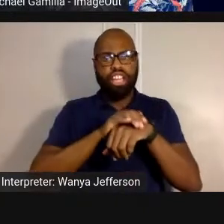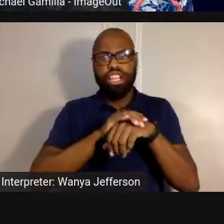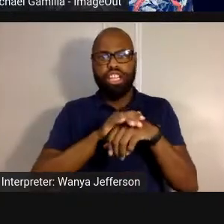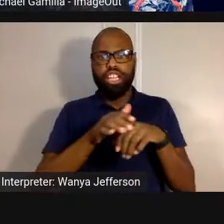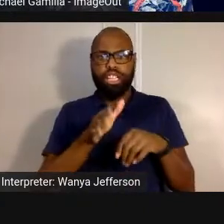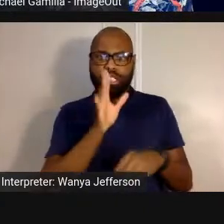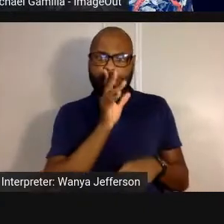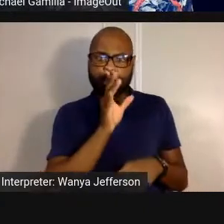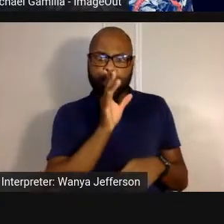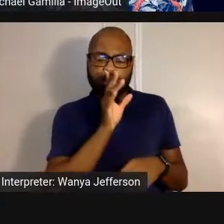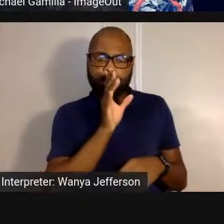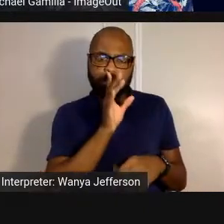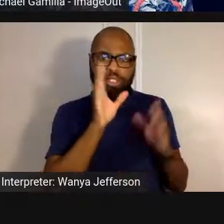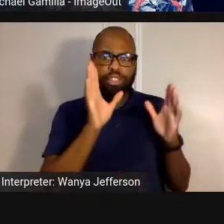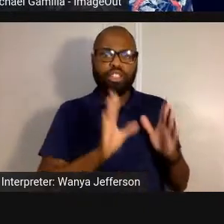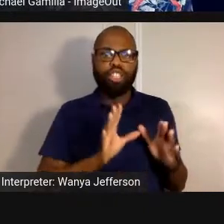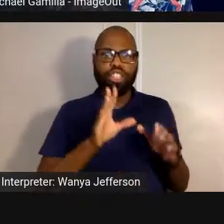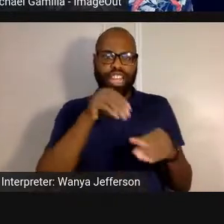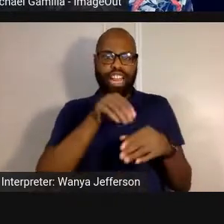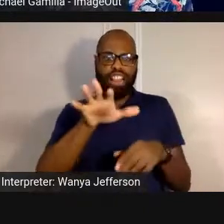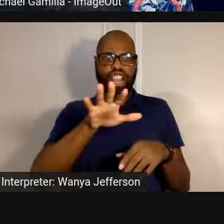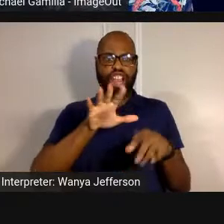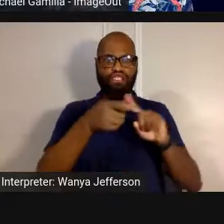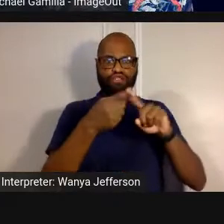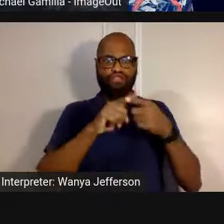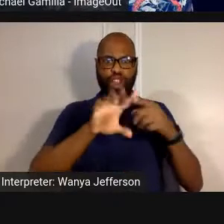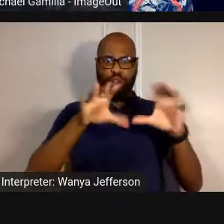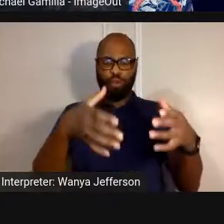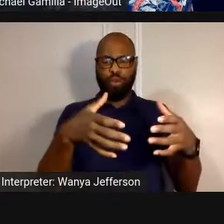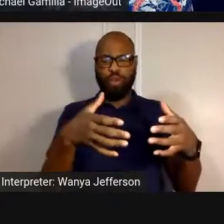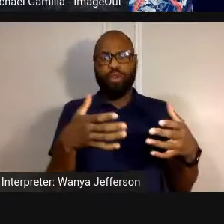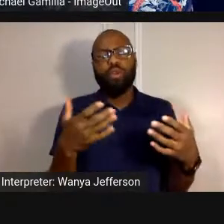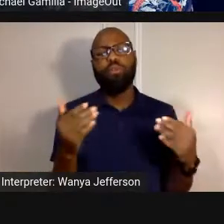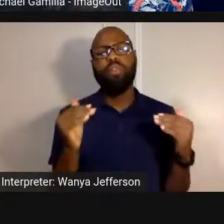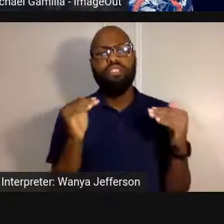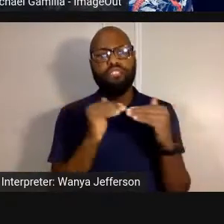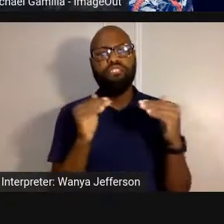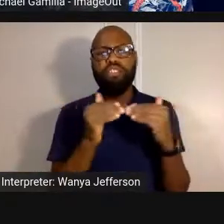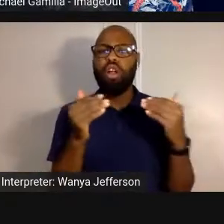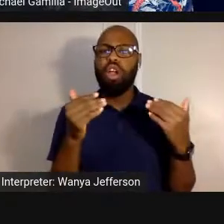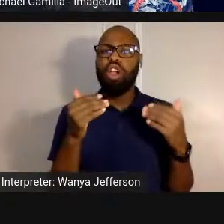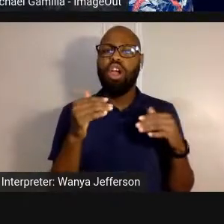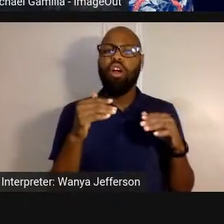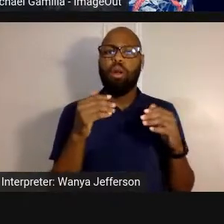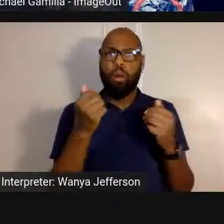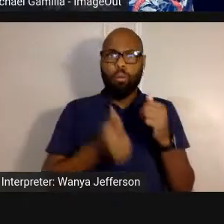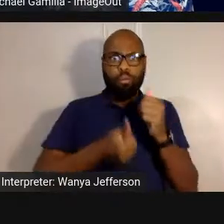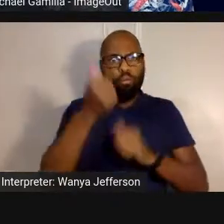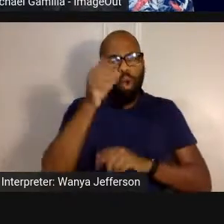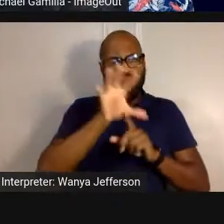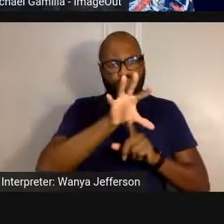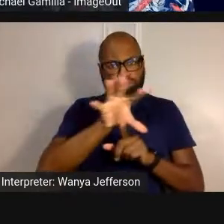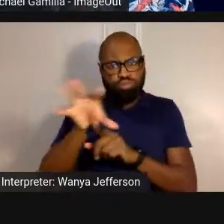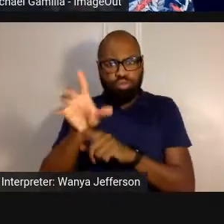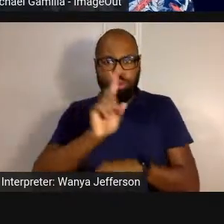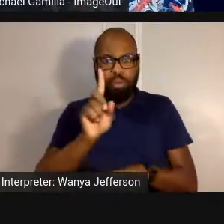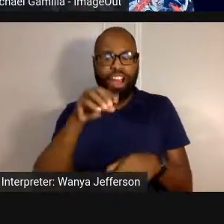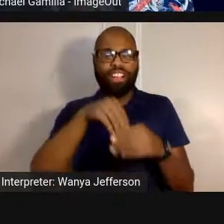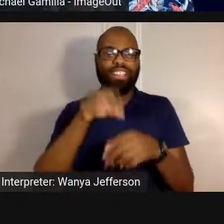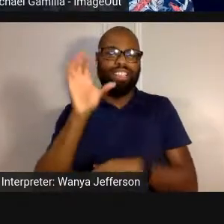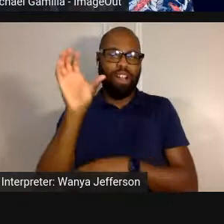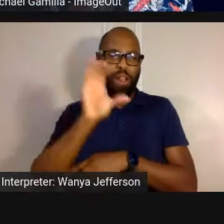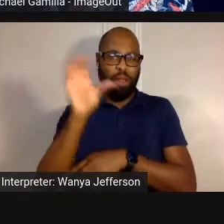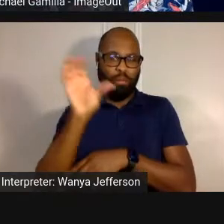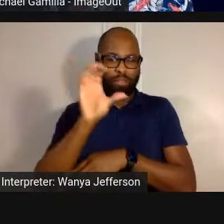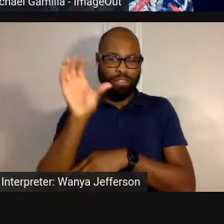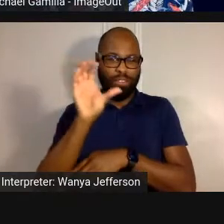friends, because we could have easily, you know. So to be fair, we shot most of the movie in Colombia, and that was one of the hurdles. You